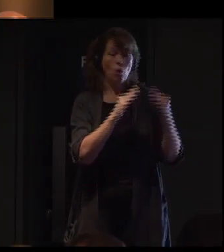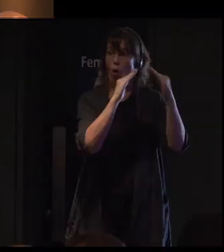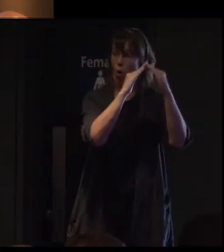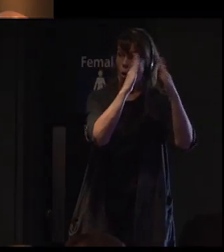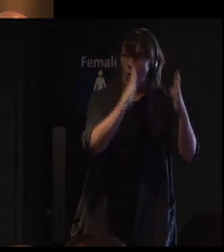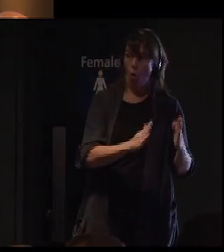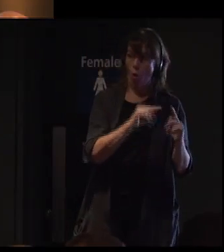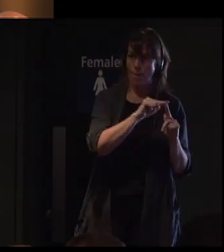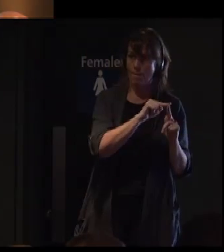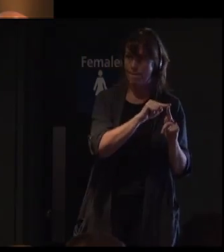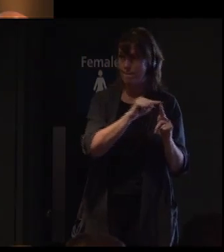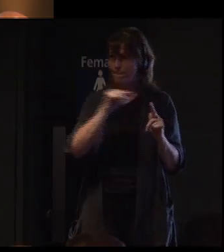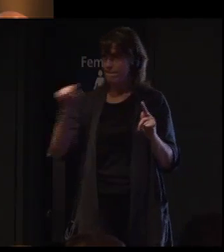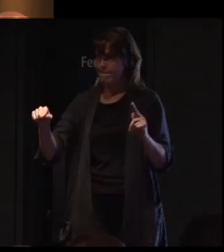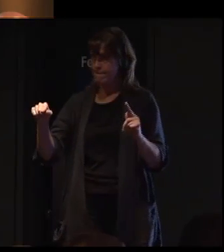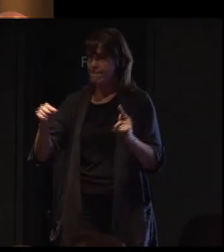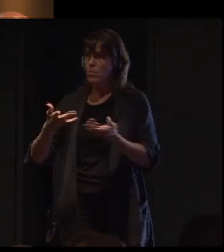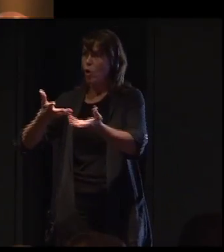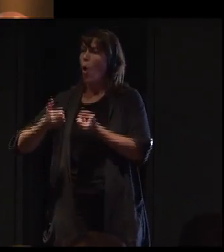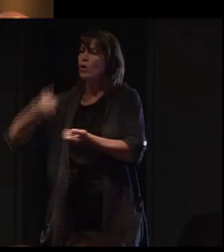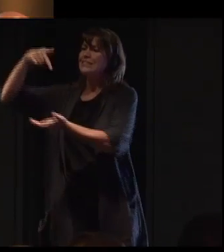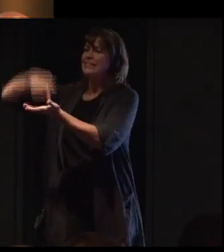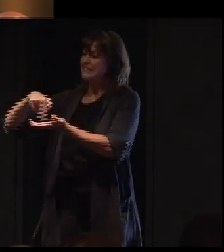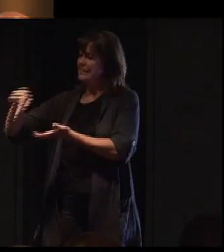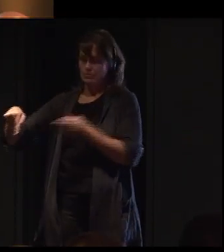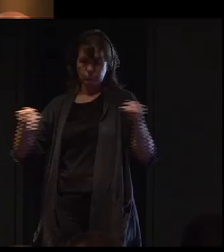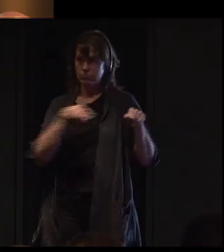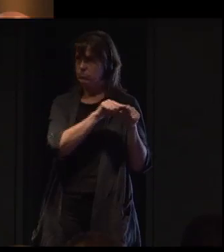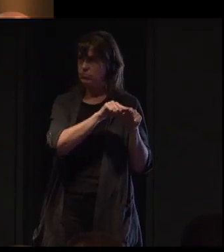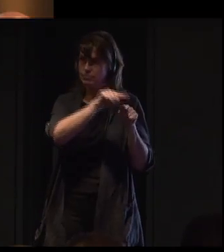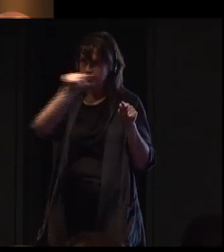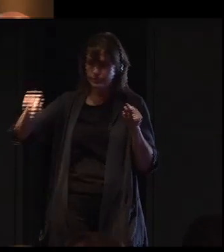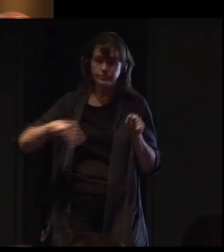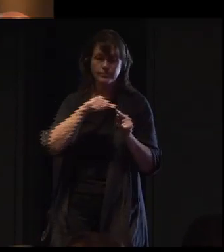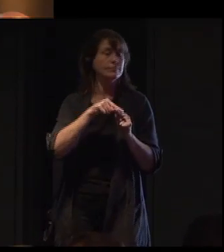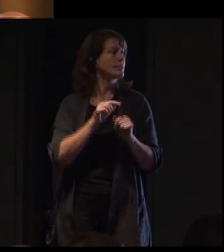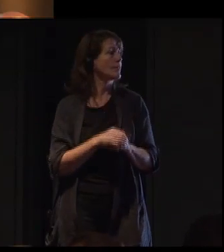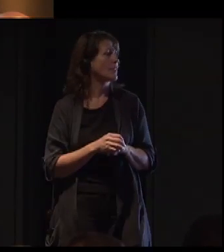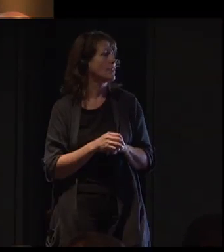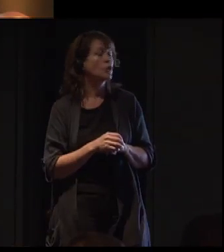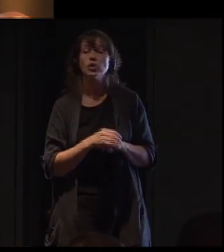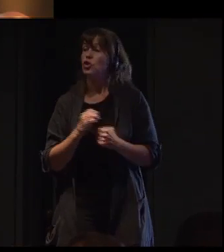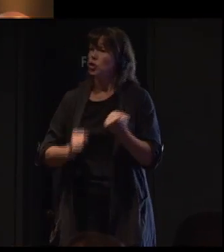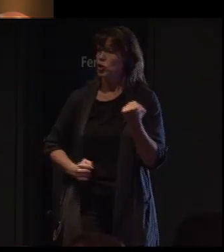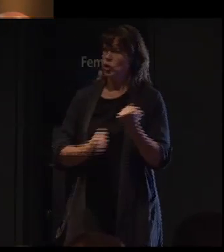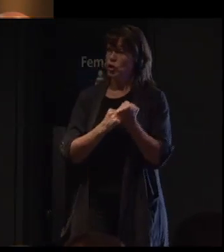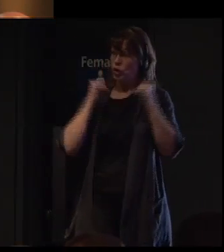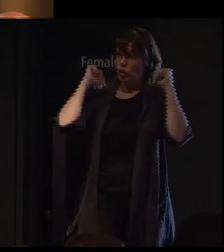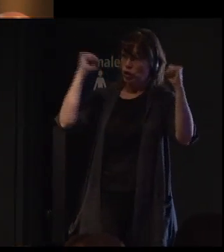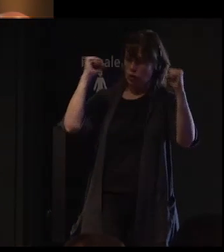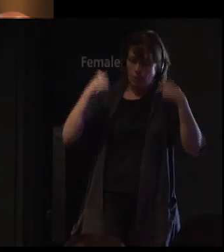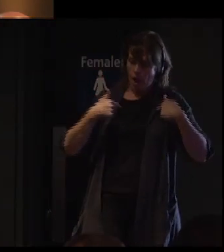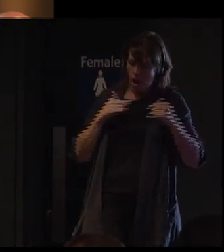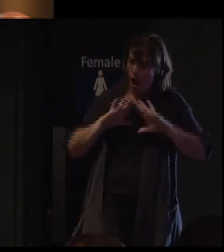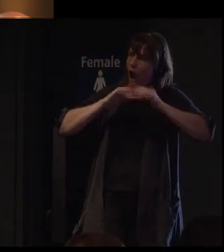city and the venue itself. The whole cycle starts with supporters preparing for